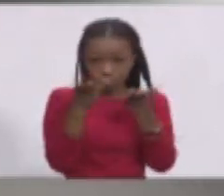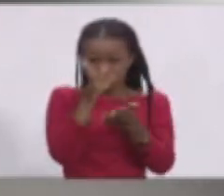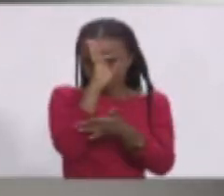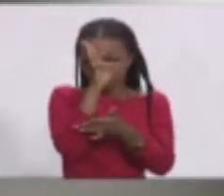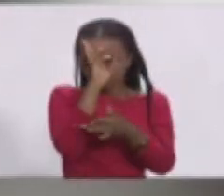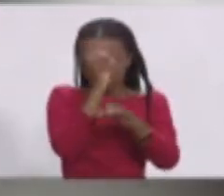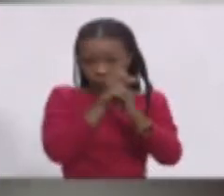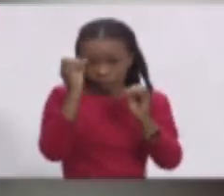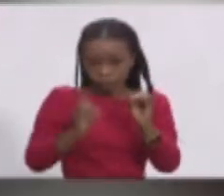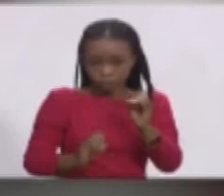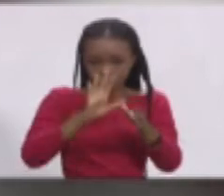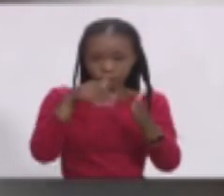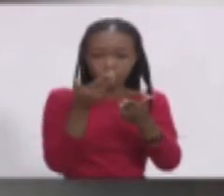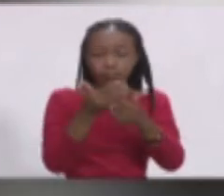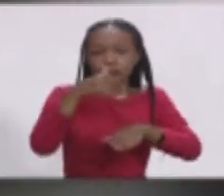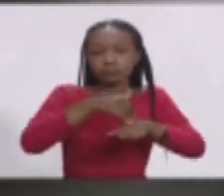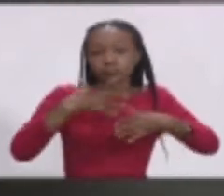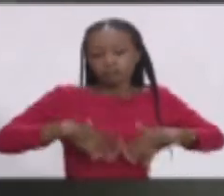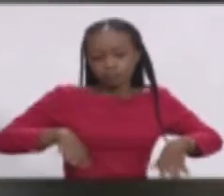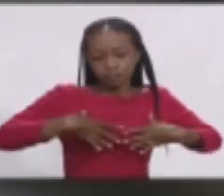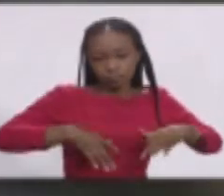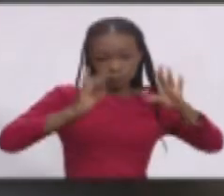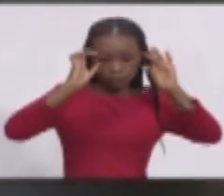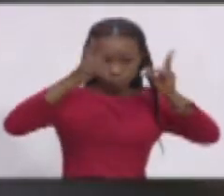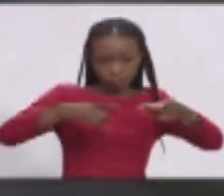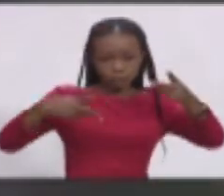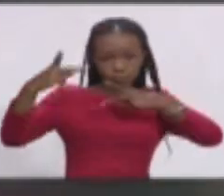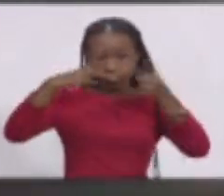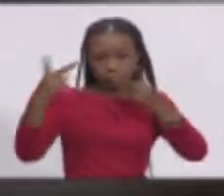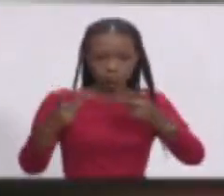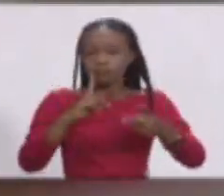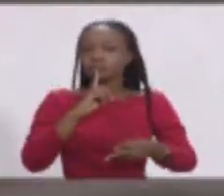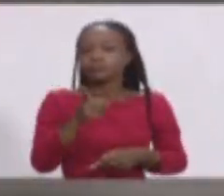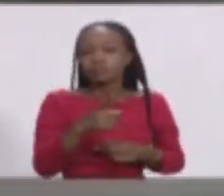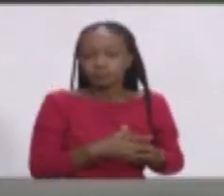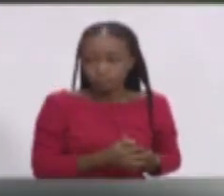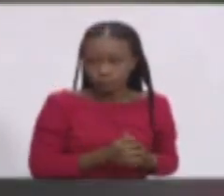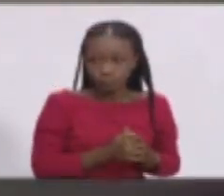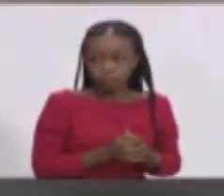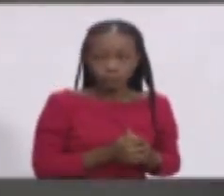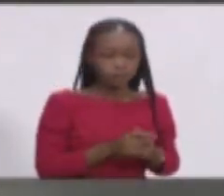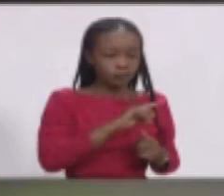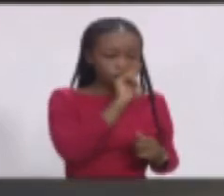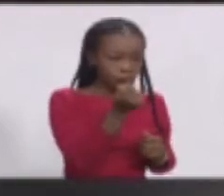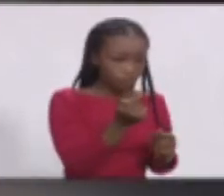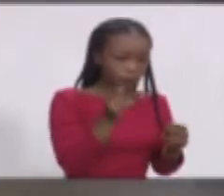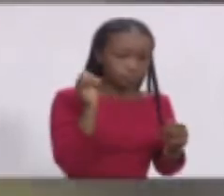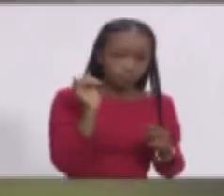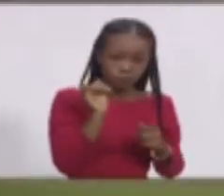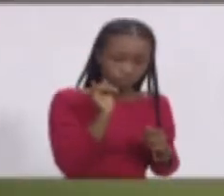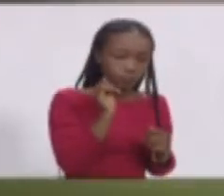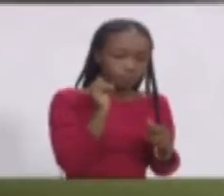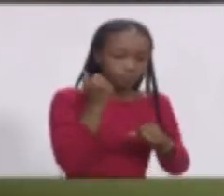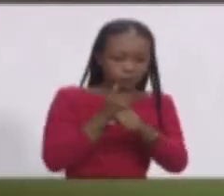officers roughed up the residents who are said to have violated the orders. They are the Kenyans living hand to mouth